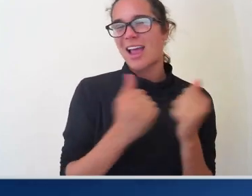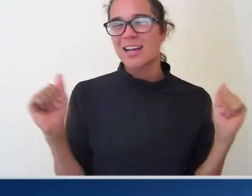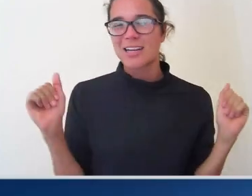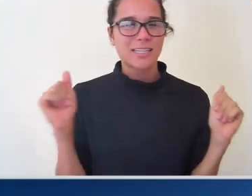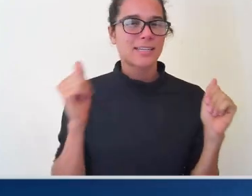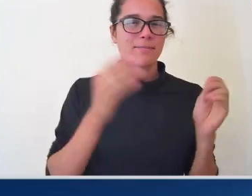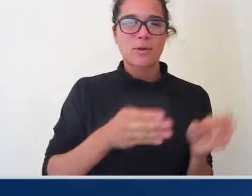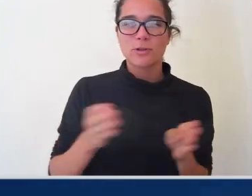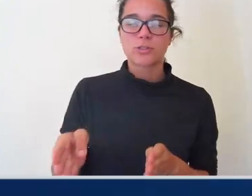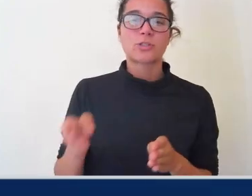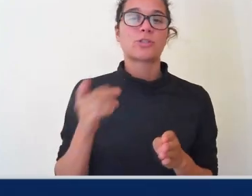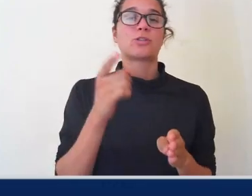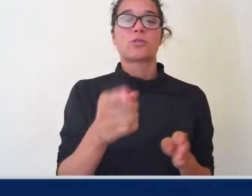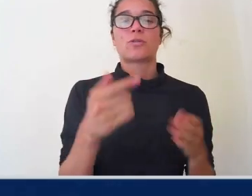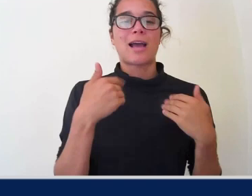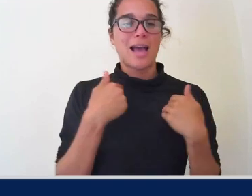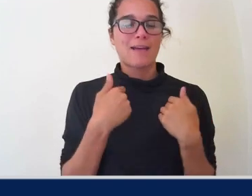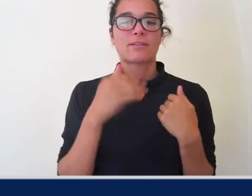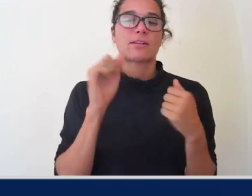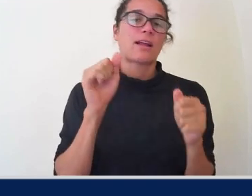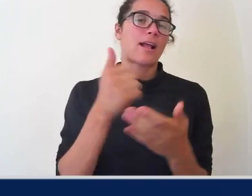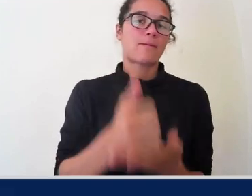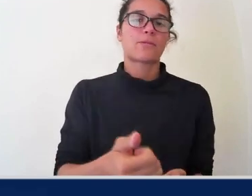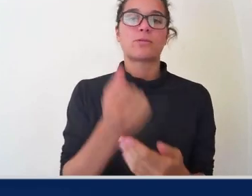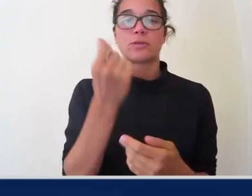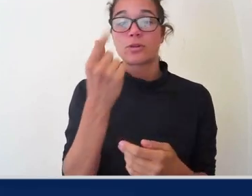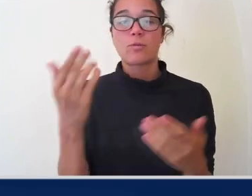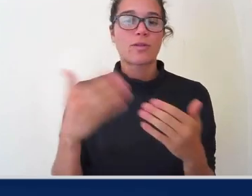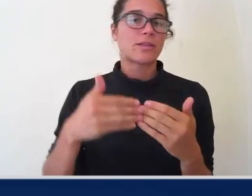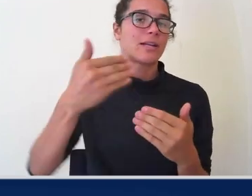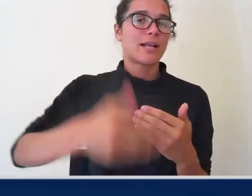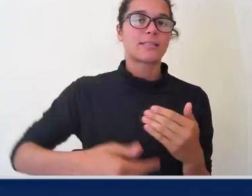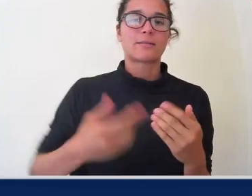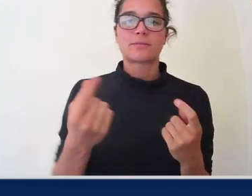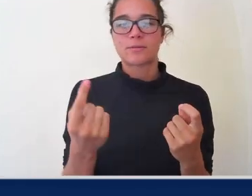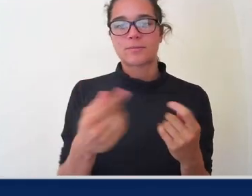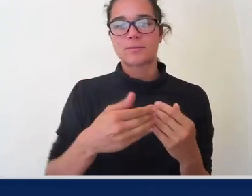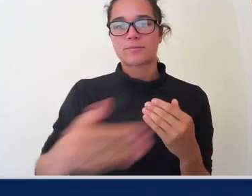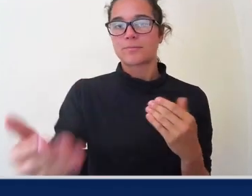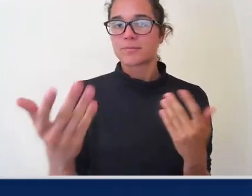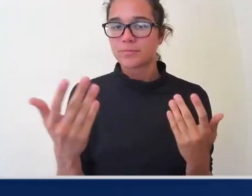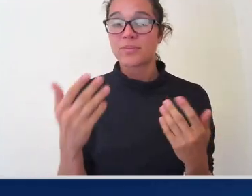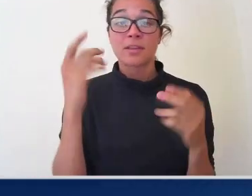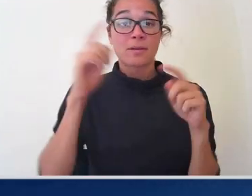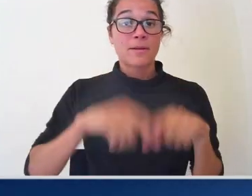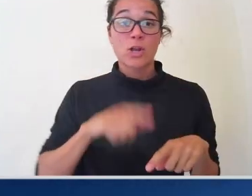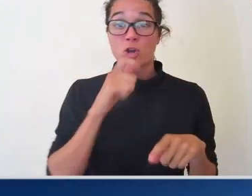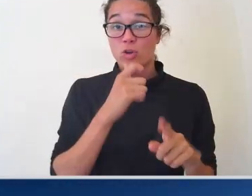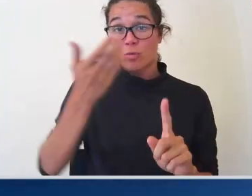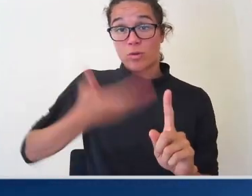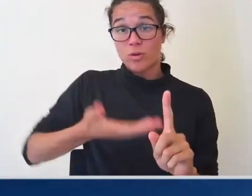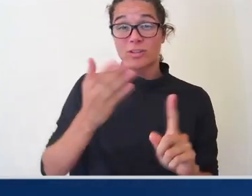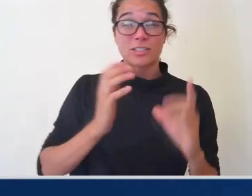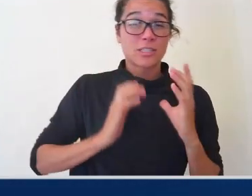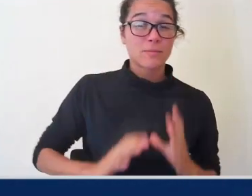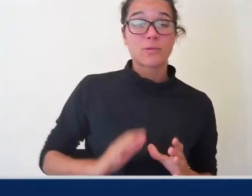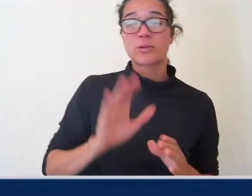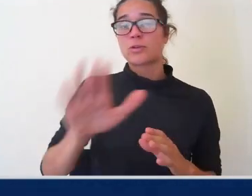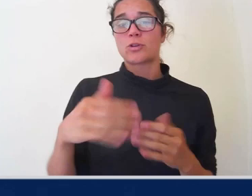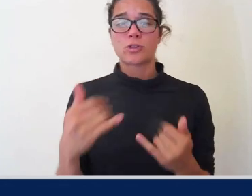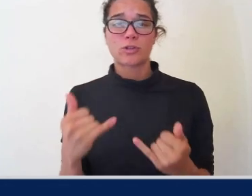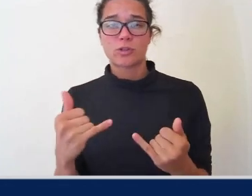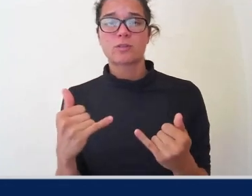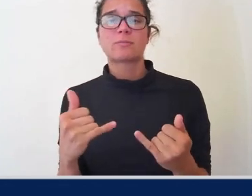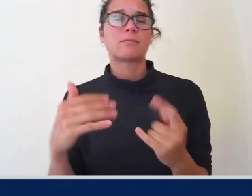have in AWS that can help you with understanding what the next steps are. Because depending on who you are as a customer, what is the current state of your